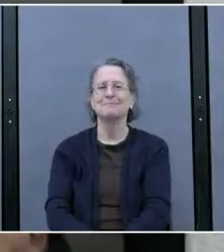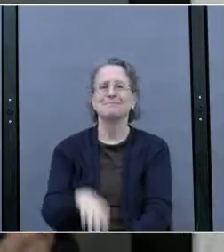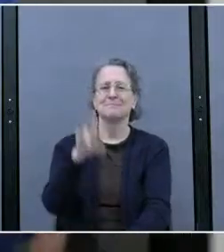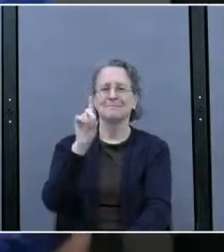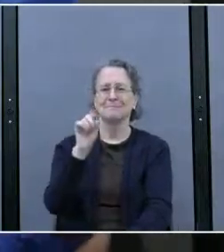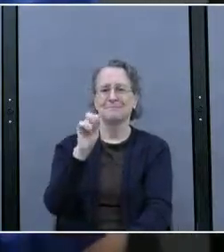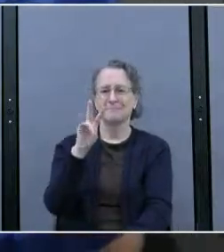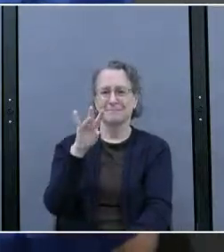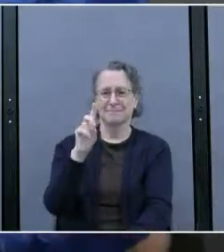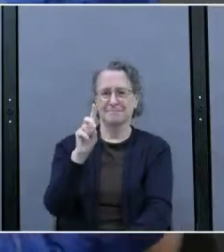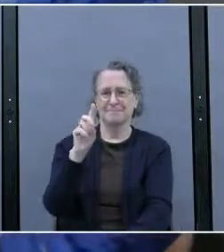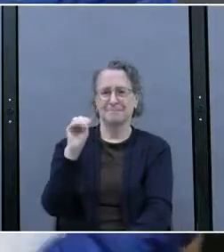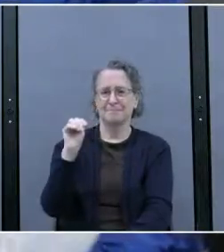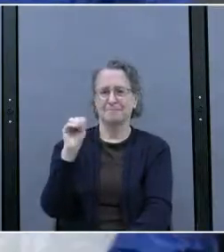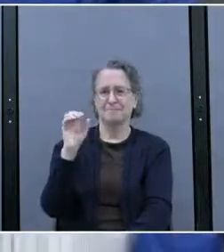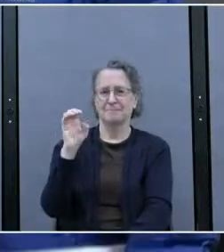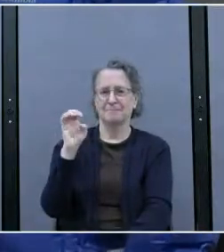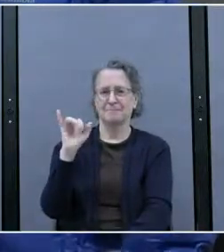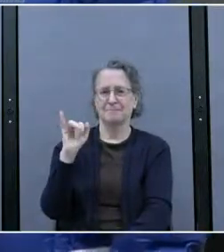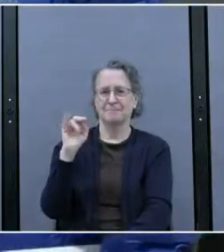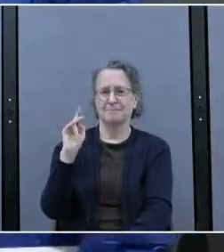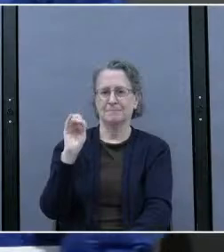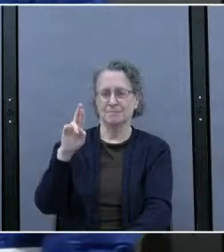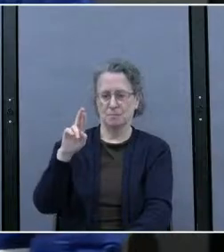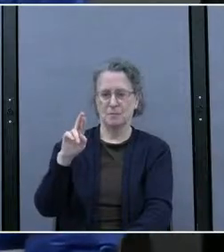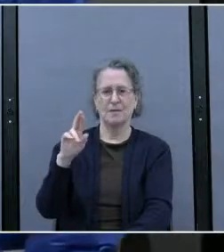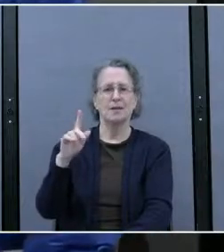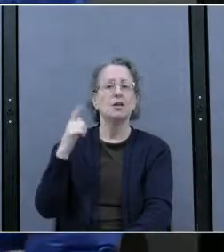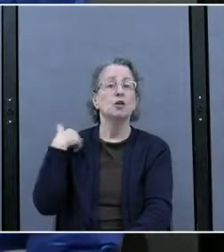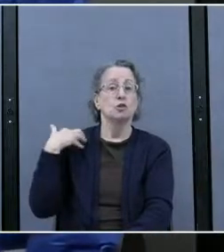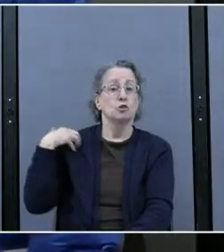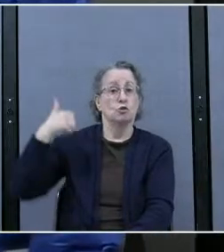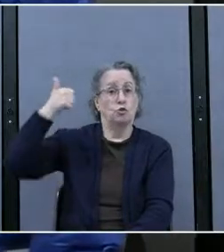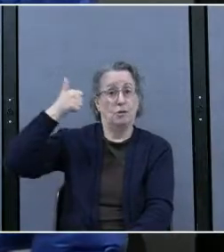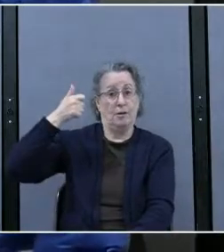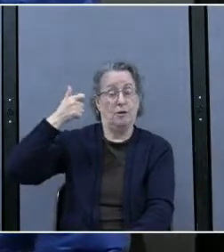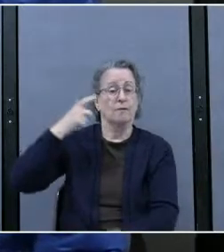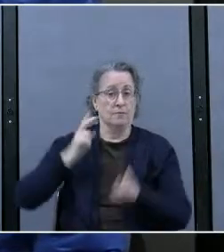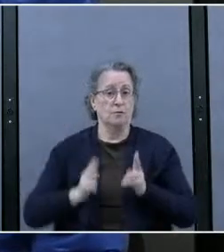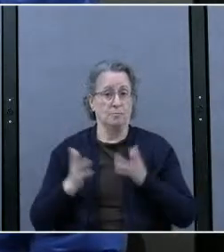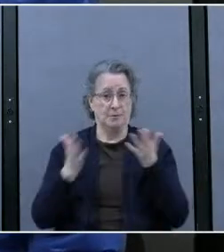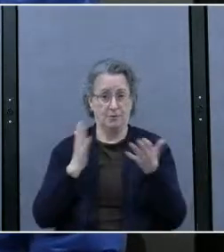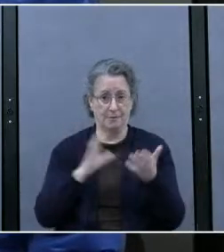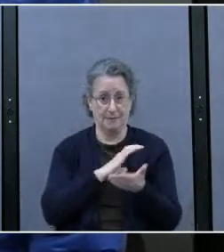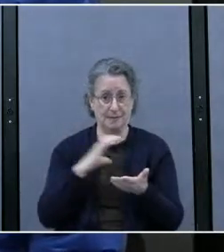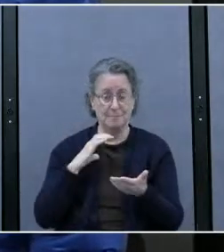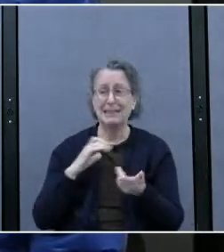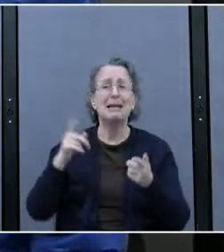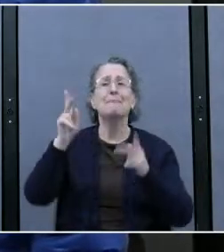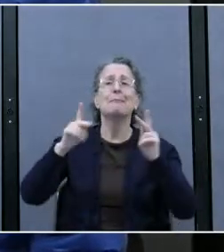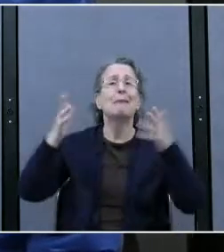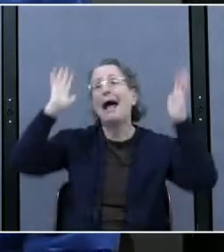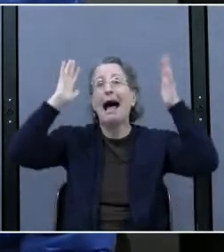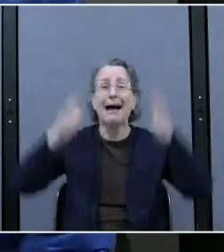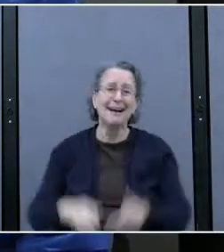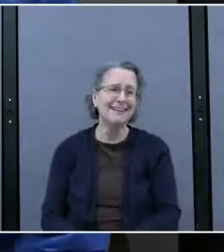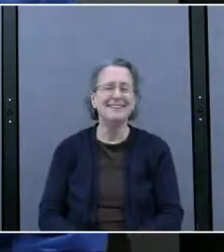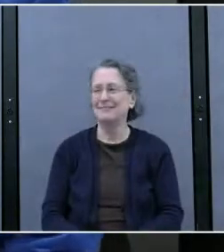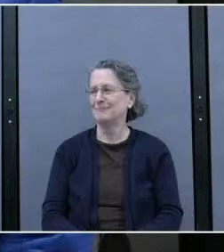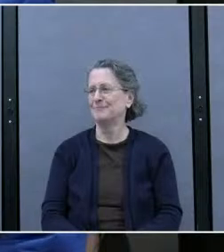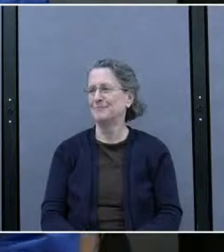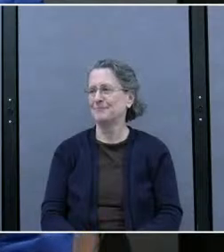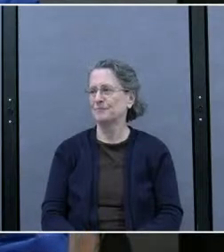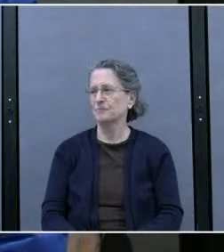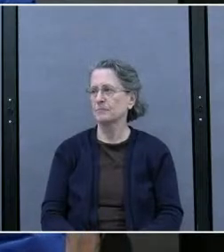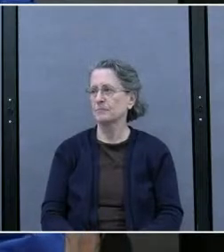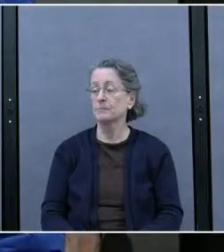David Miner, District 7 Chair of the Human Services Committee. I think a couple years ago